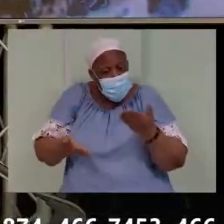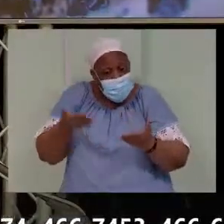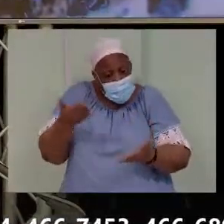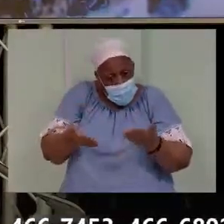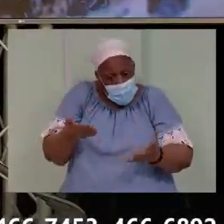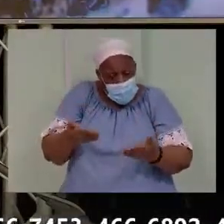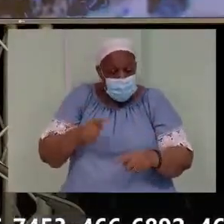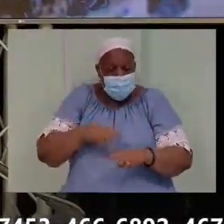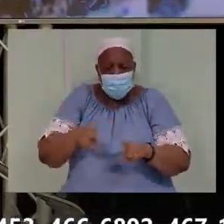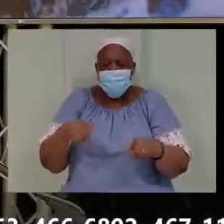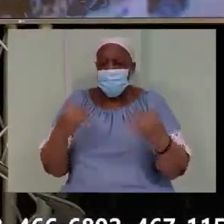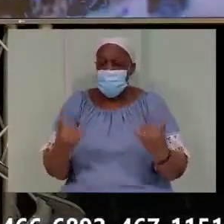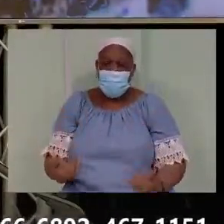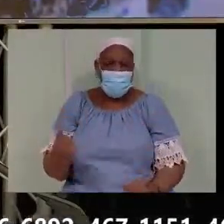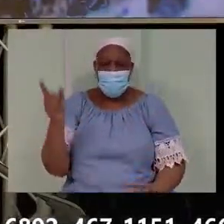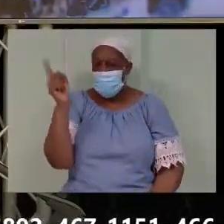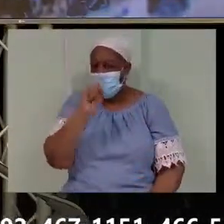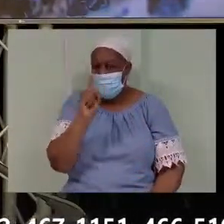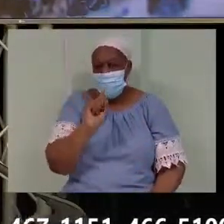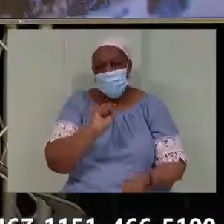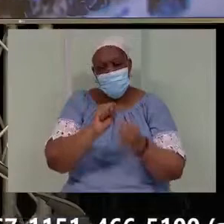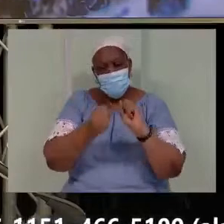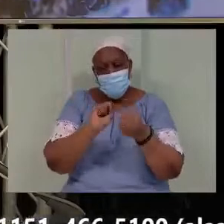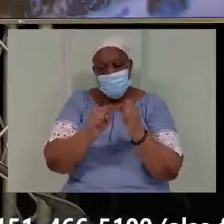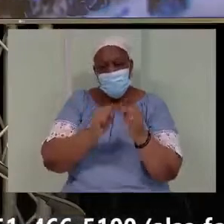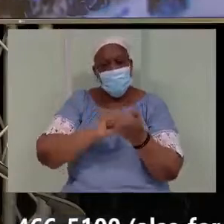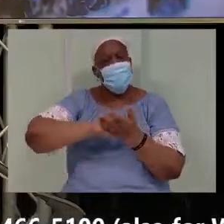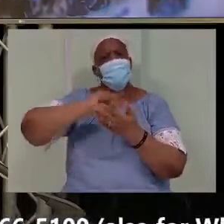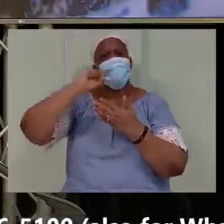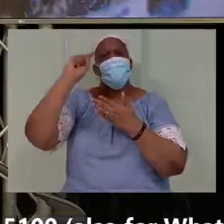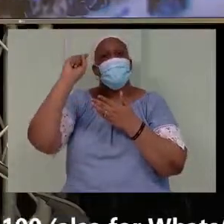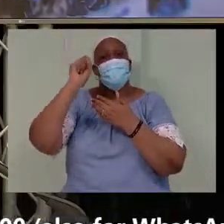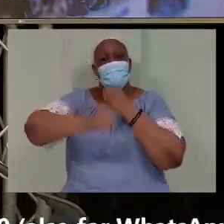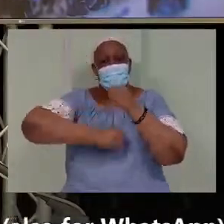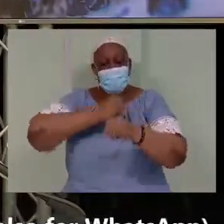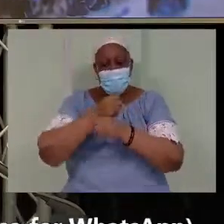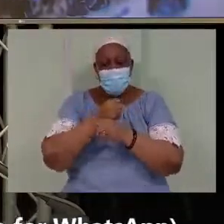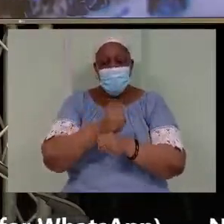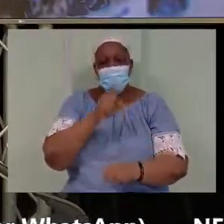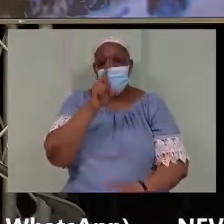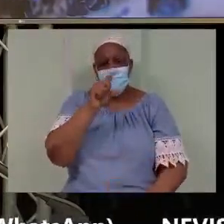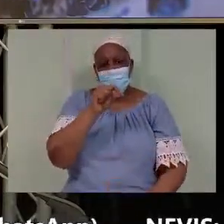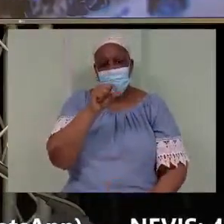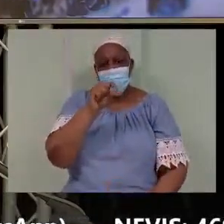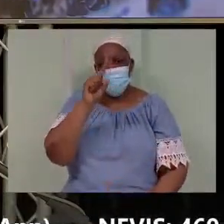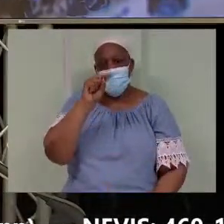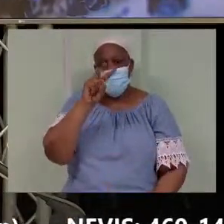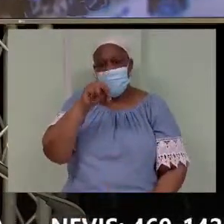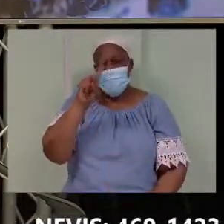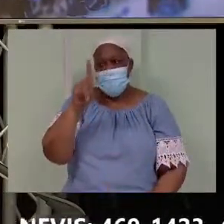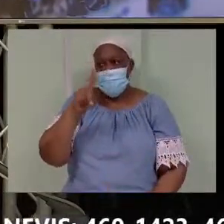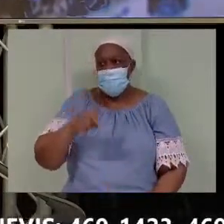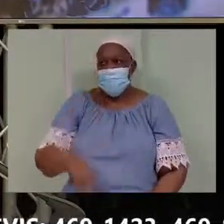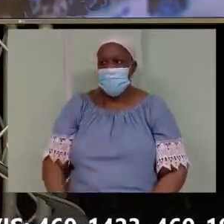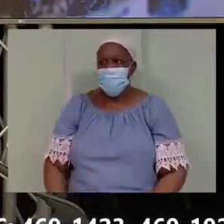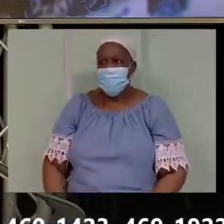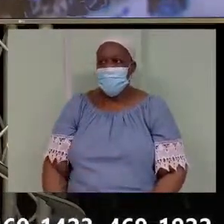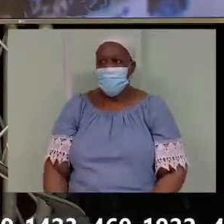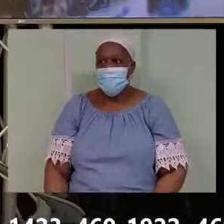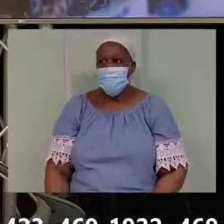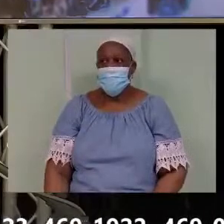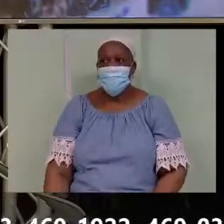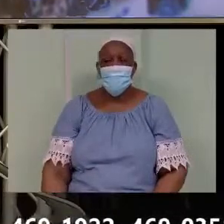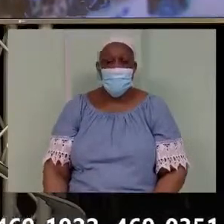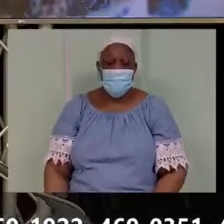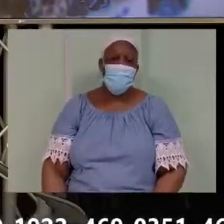During term 3, the national assessments and the regional assessments will take place. So